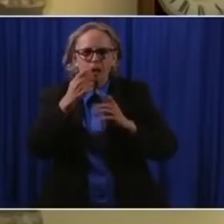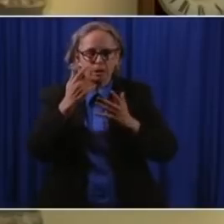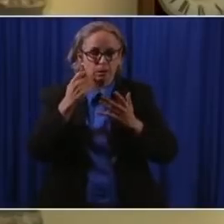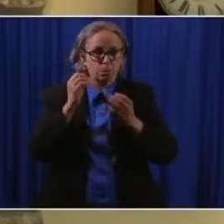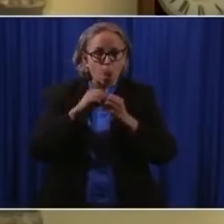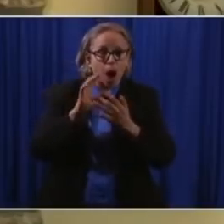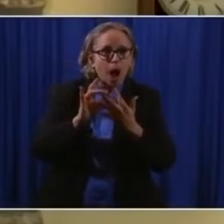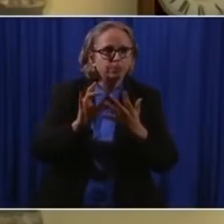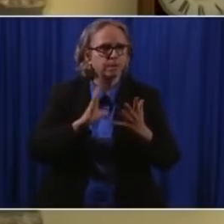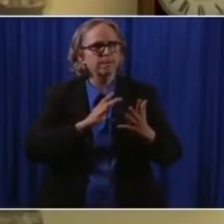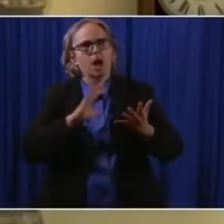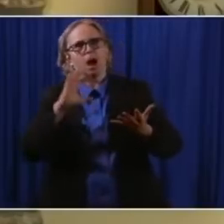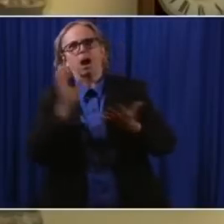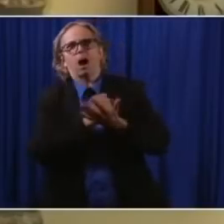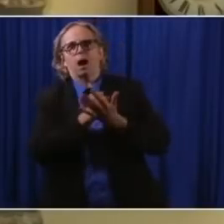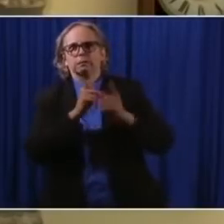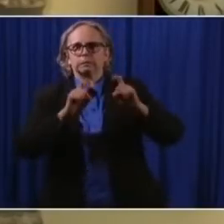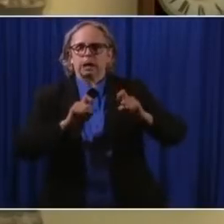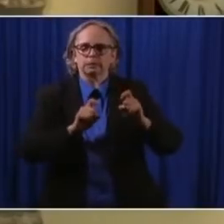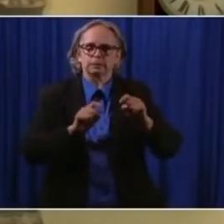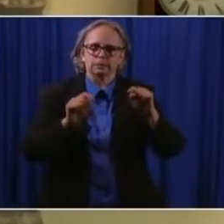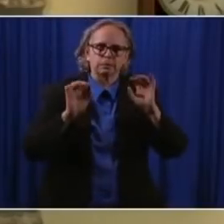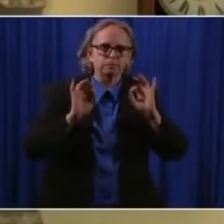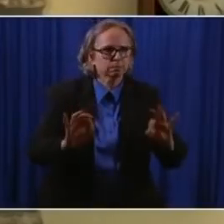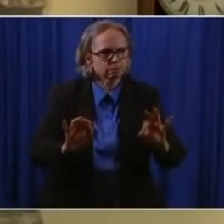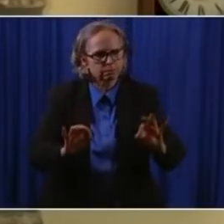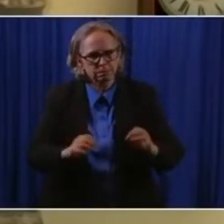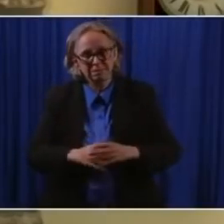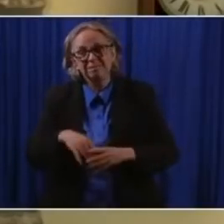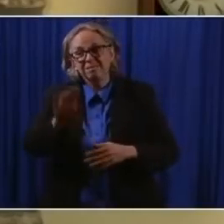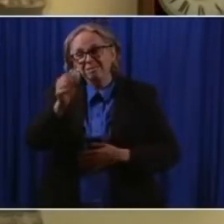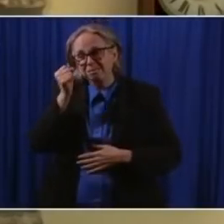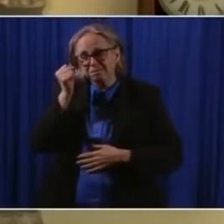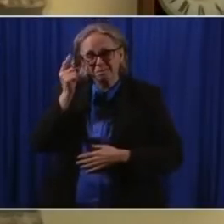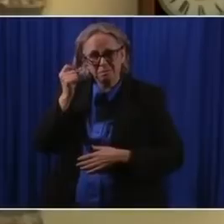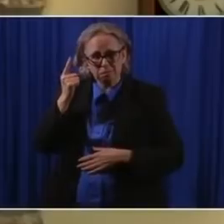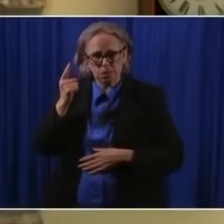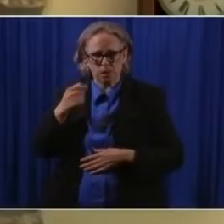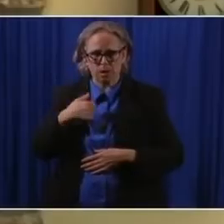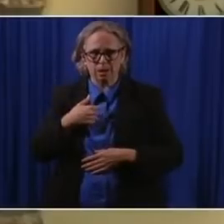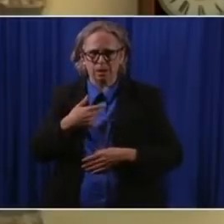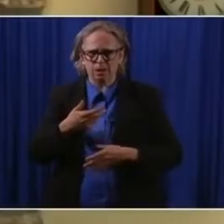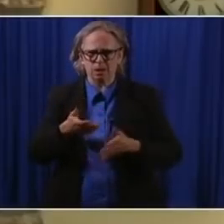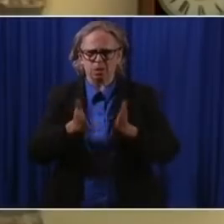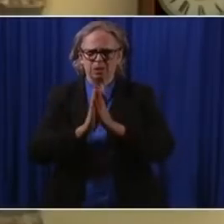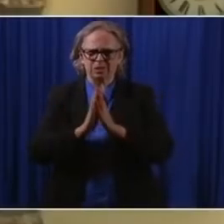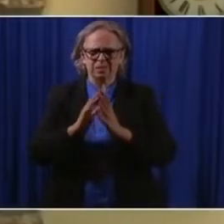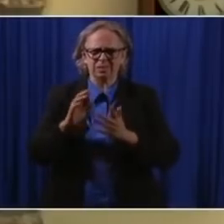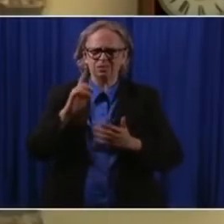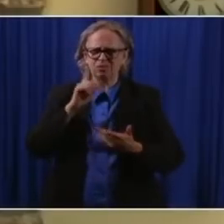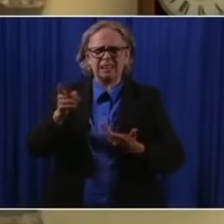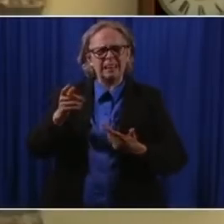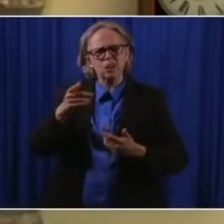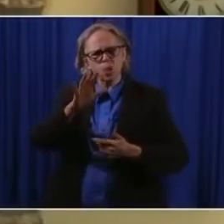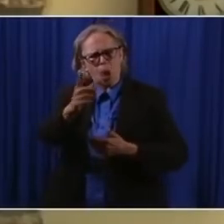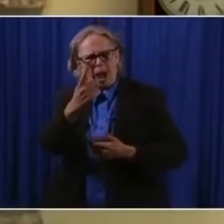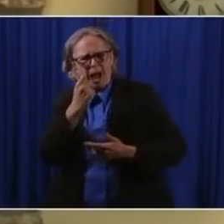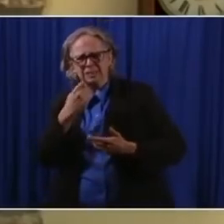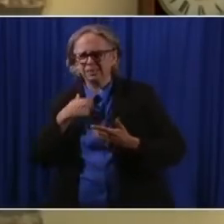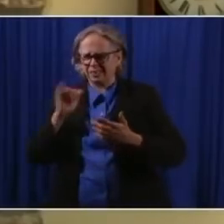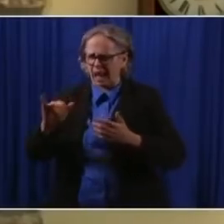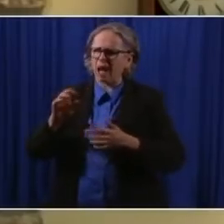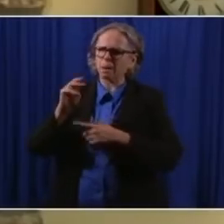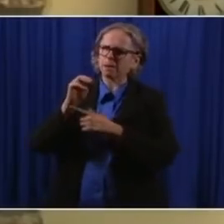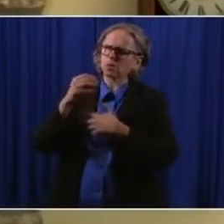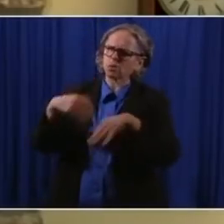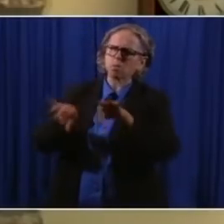unmindful of the merit of the request that you referenced, but I think our fundamental goal has